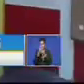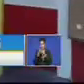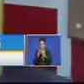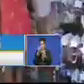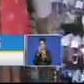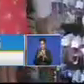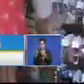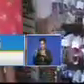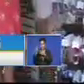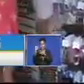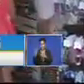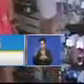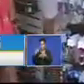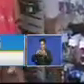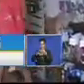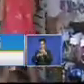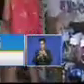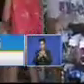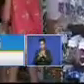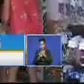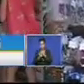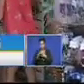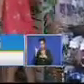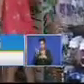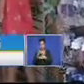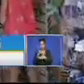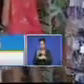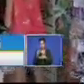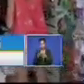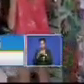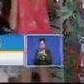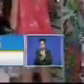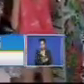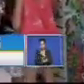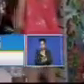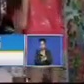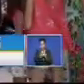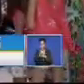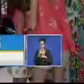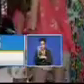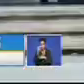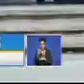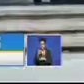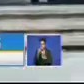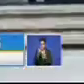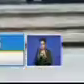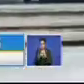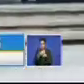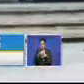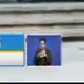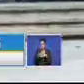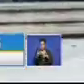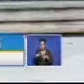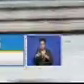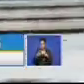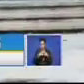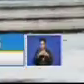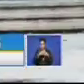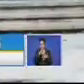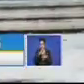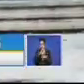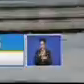our shores, 80 cents of every dollar goes back to the United States. And therefore, as our tourist product